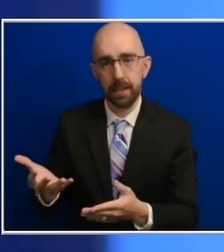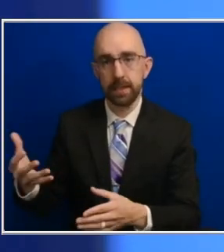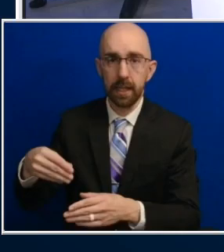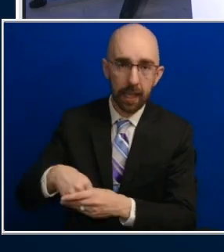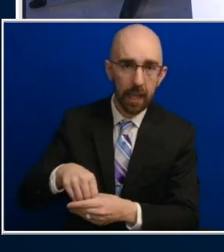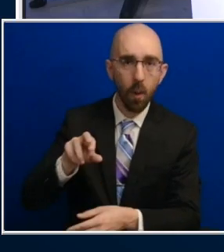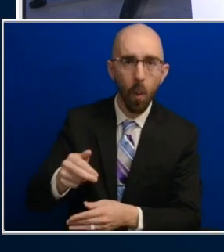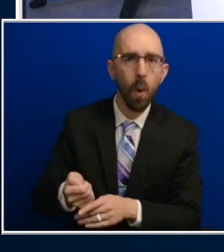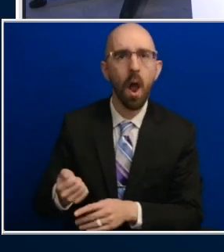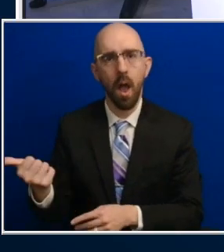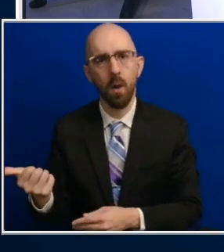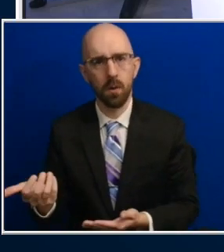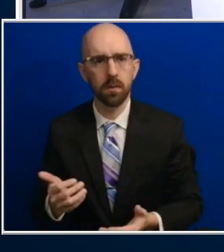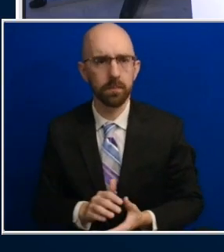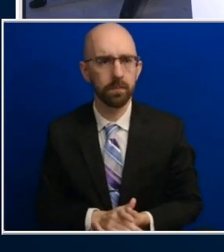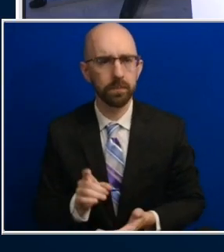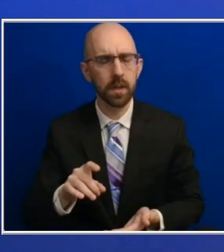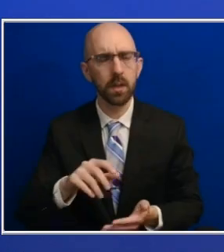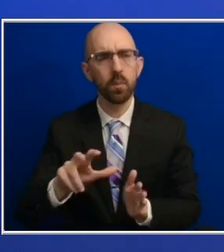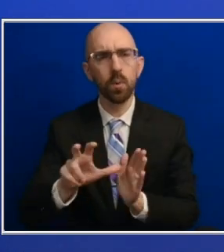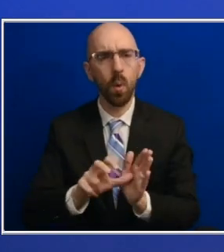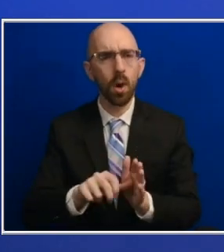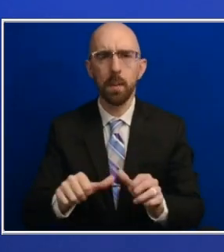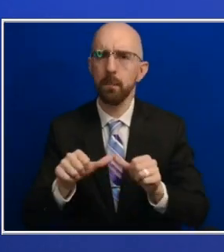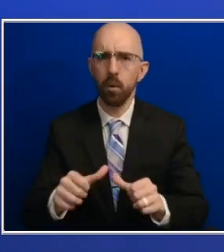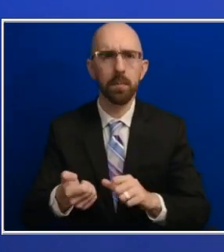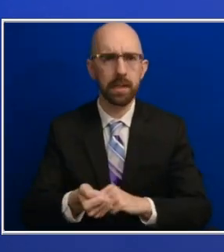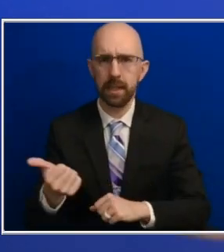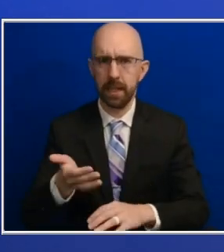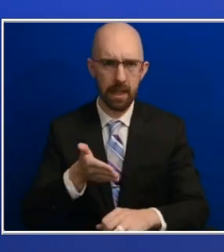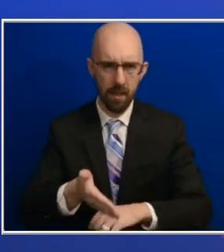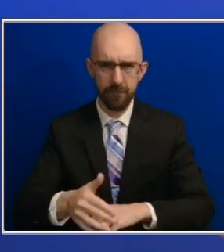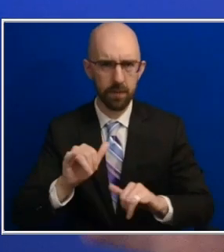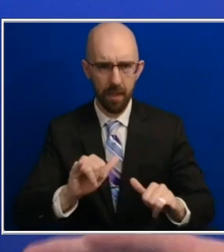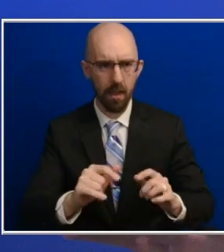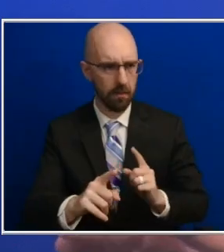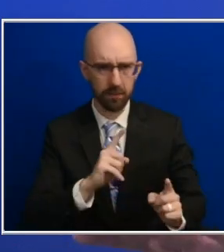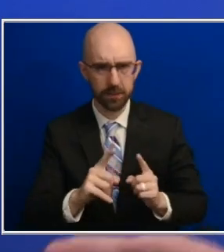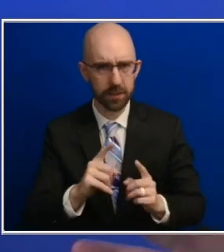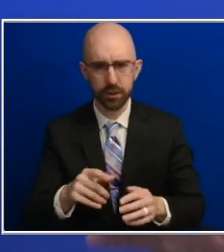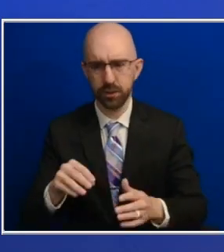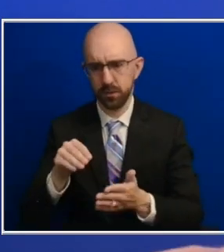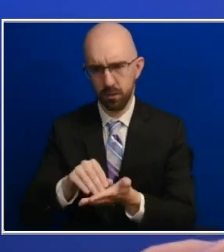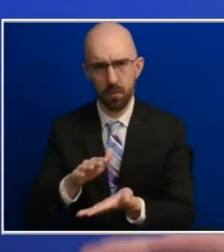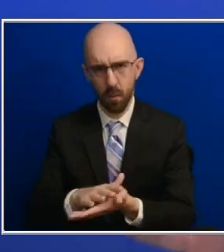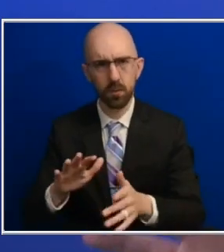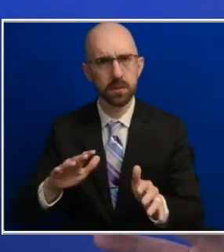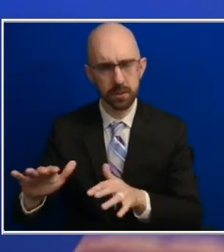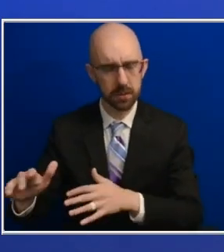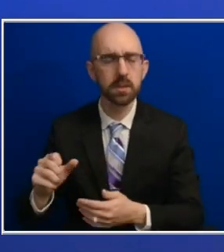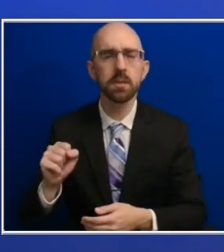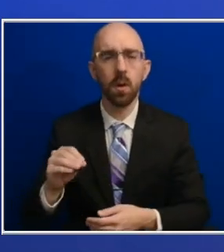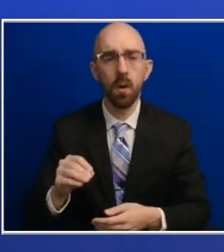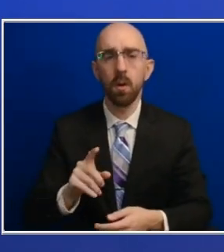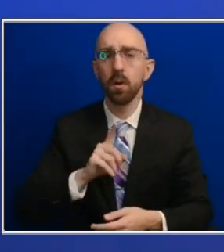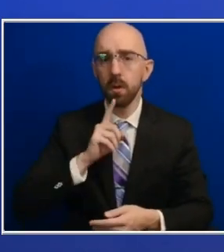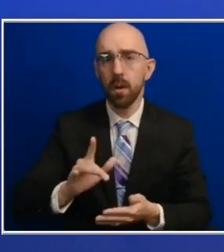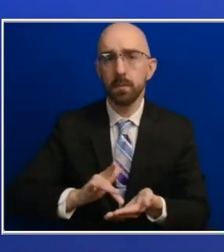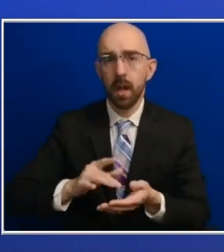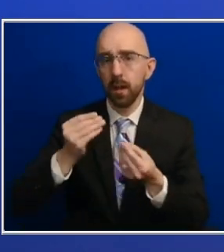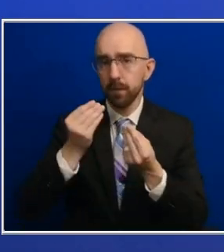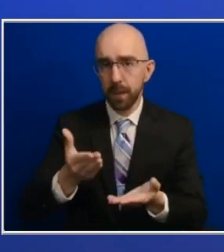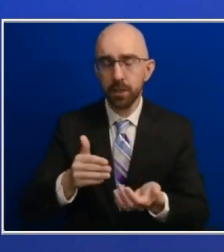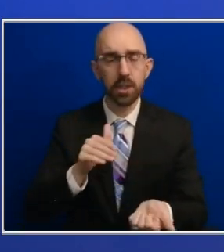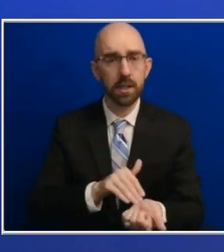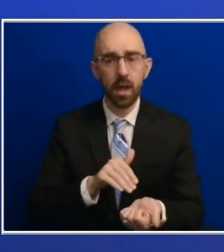recording is permanently deleted afterwards, and so what is the true medical information is the doctor's signed